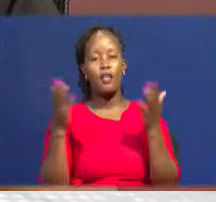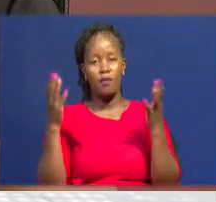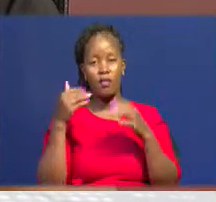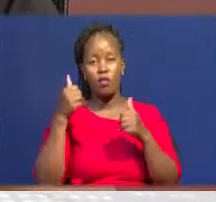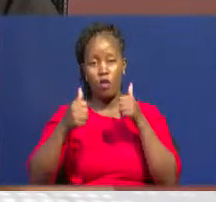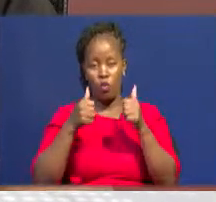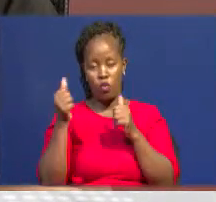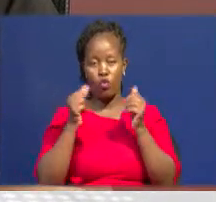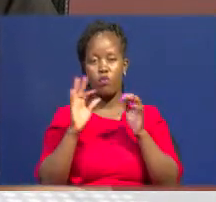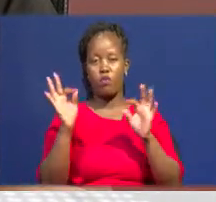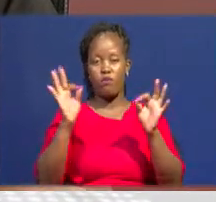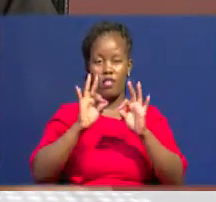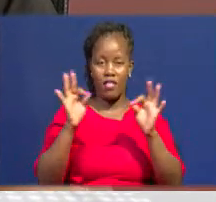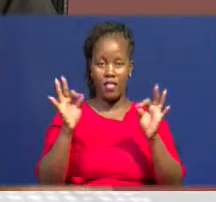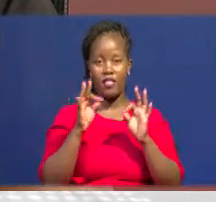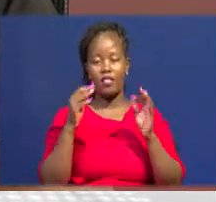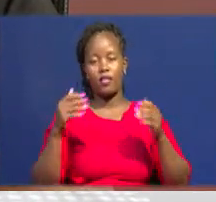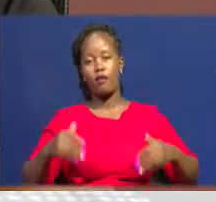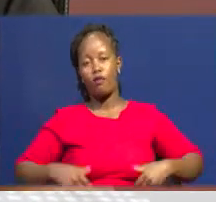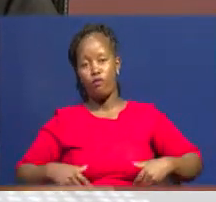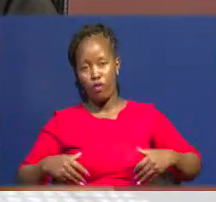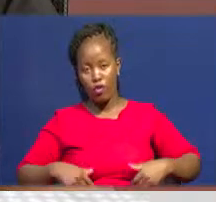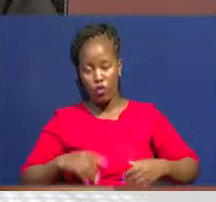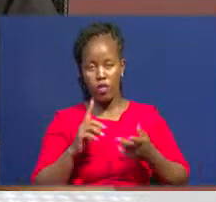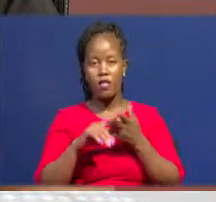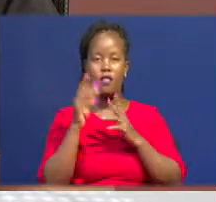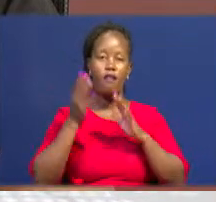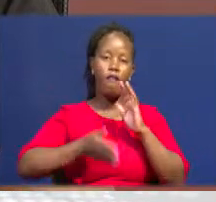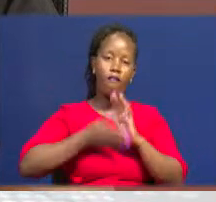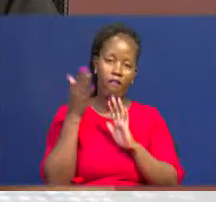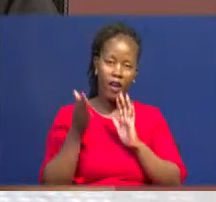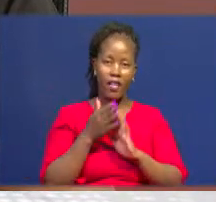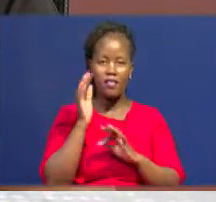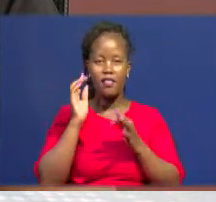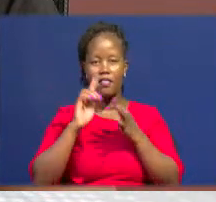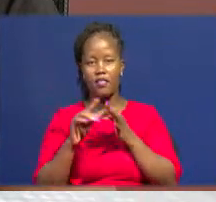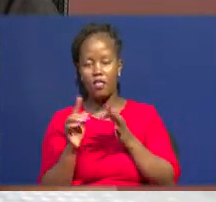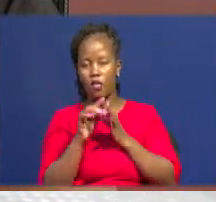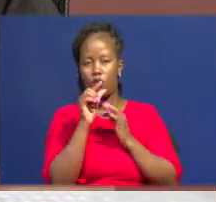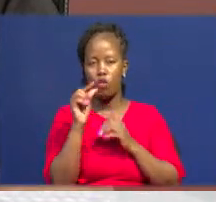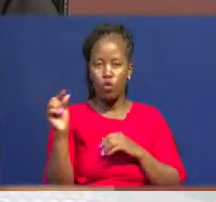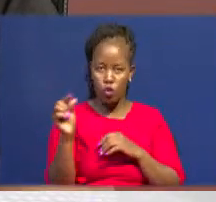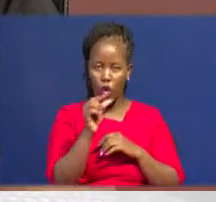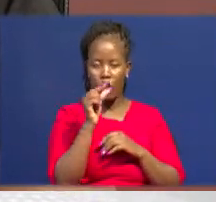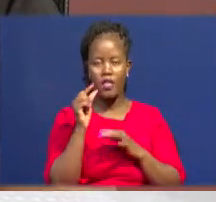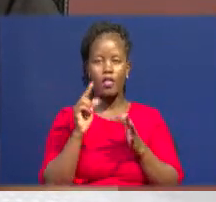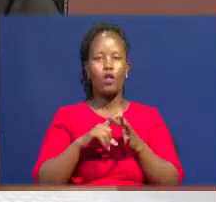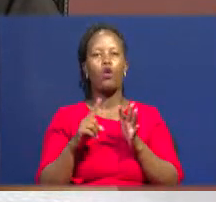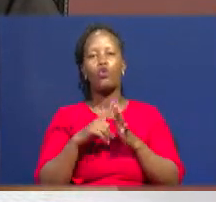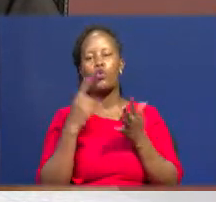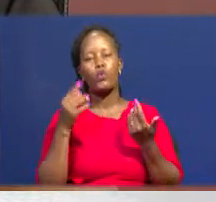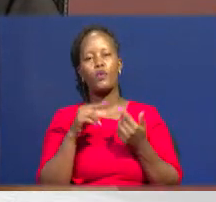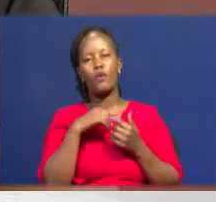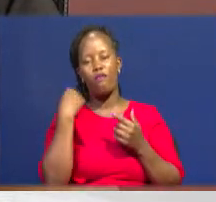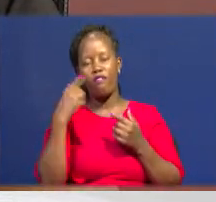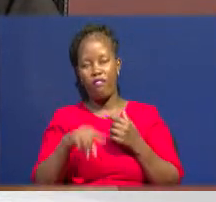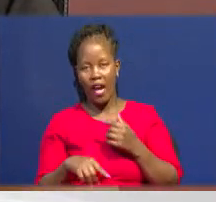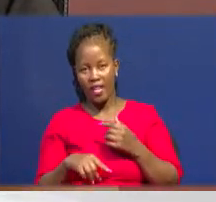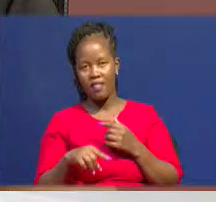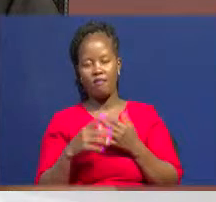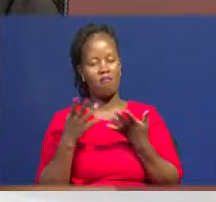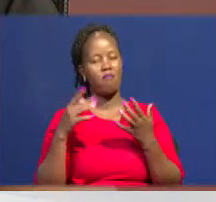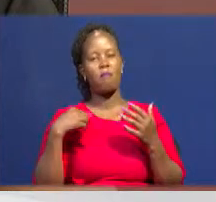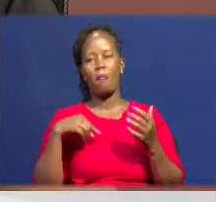very interesting for youth. It's fast, it's short, it's fun. So